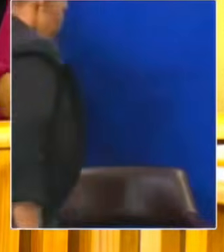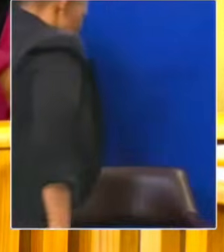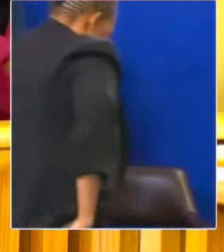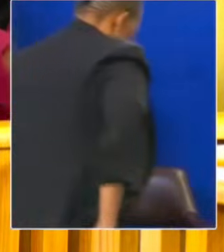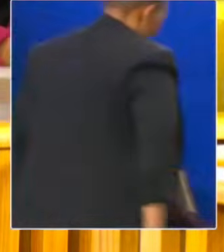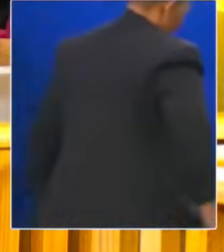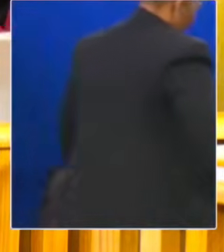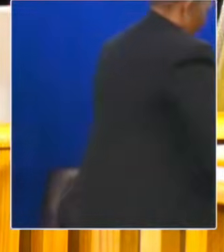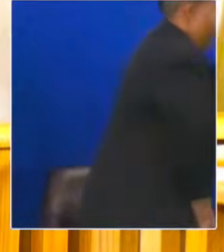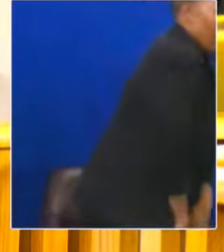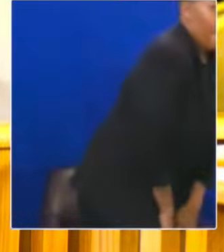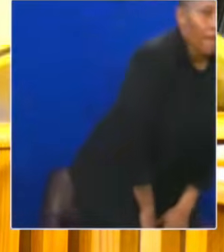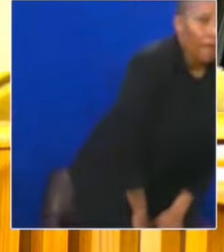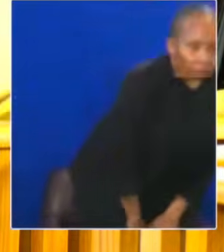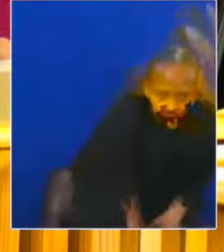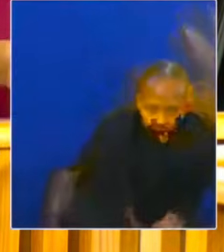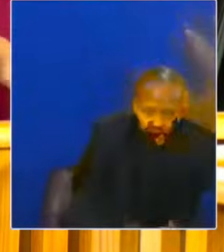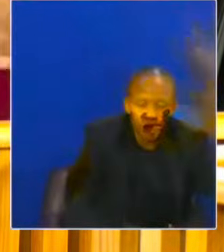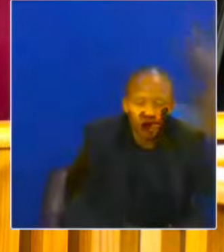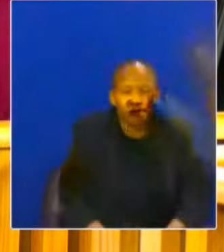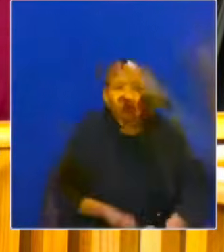Thank you.